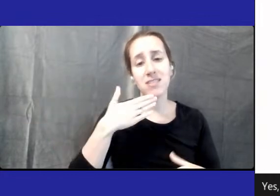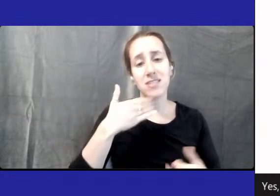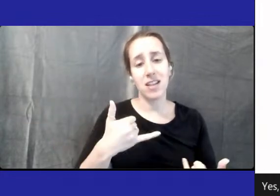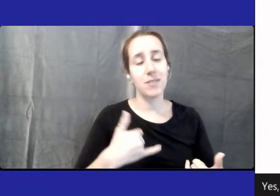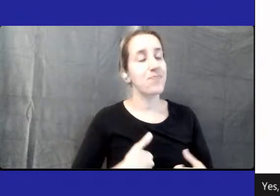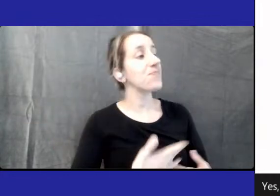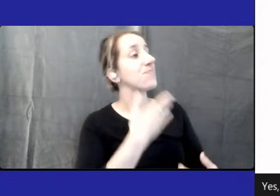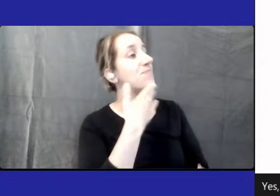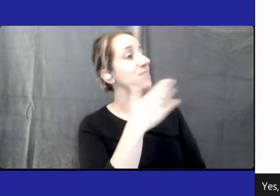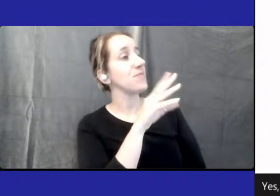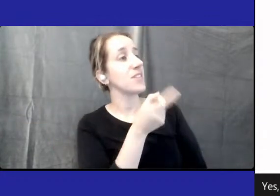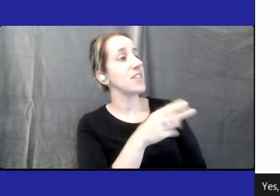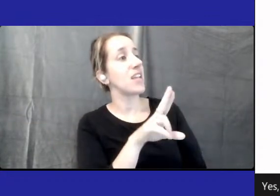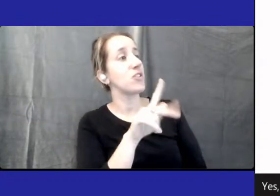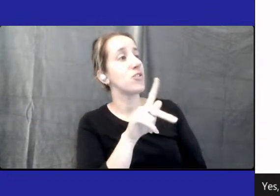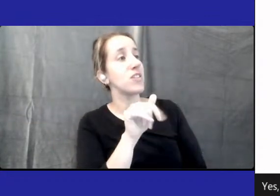everyone.